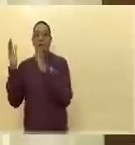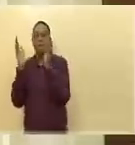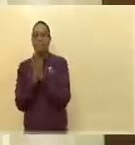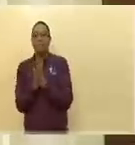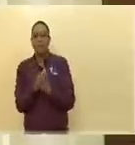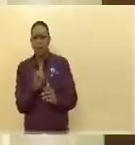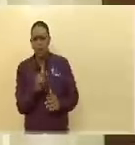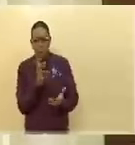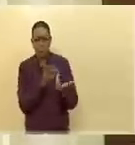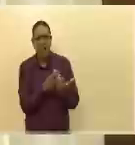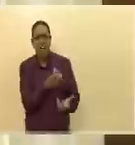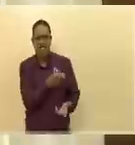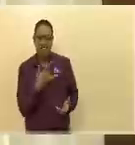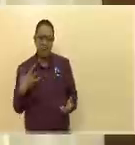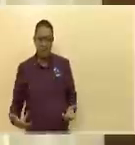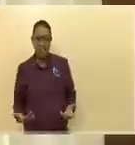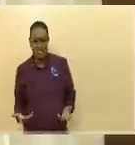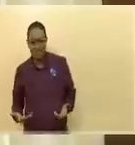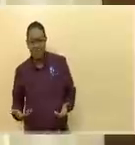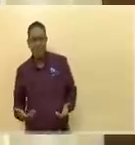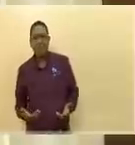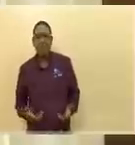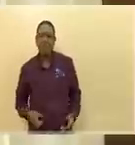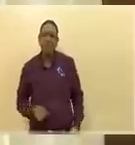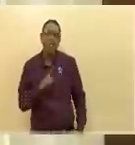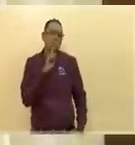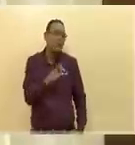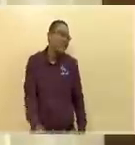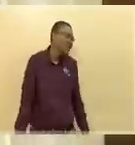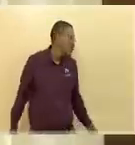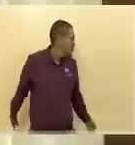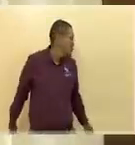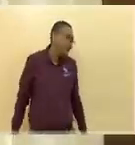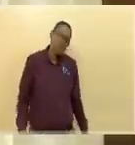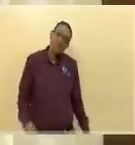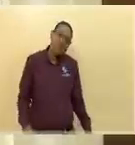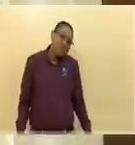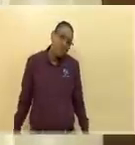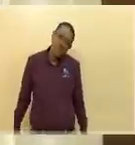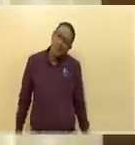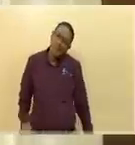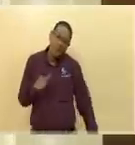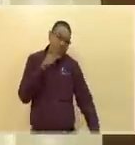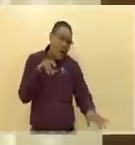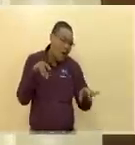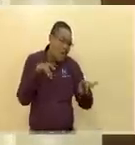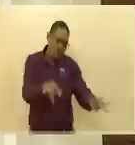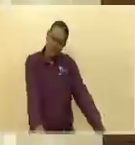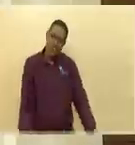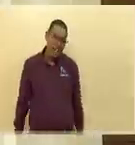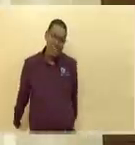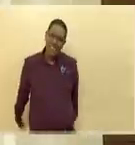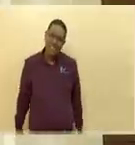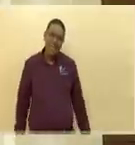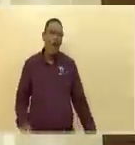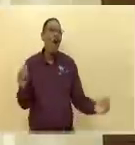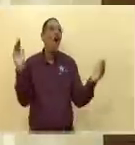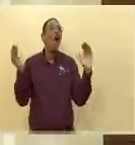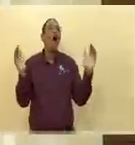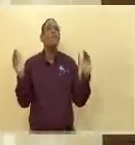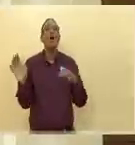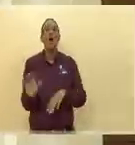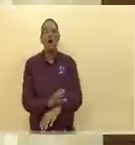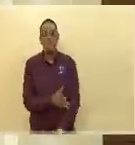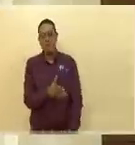one really is it? It is just not an efficient process compared to a